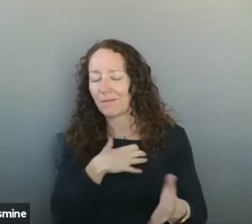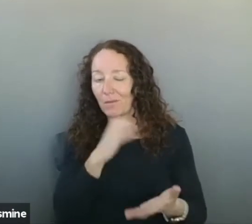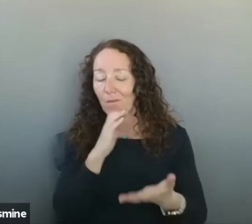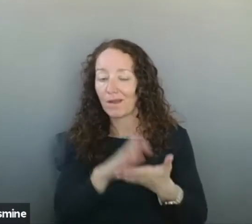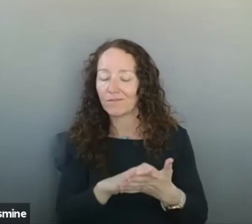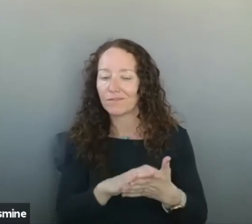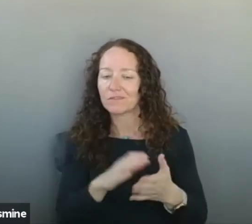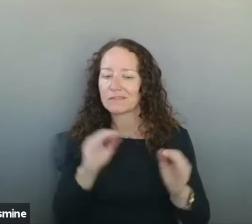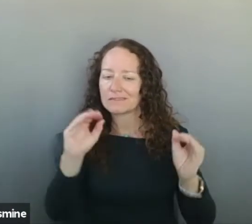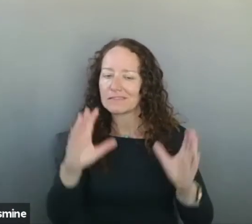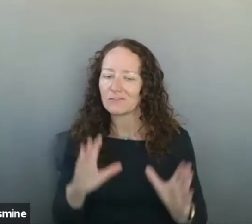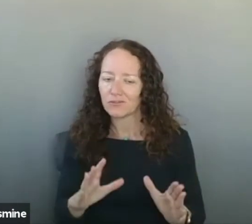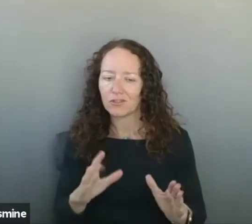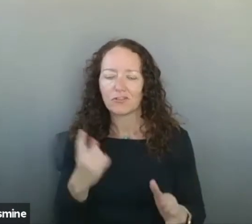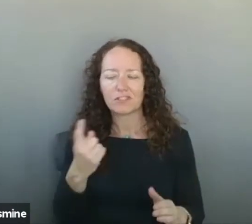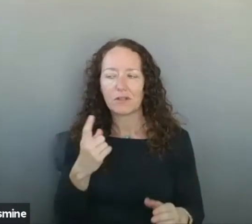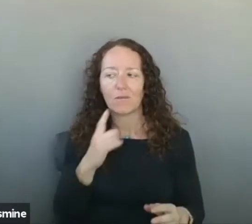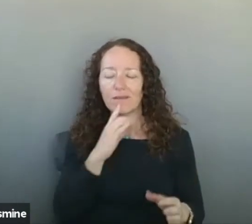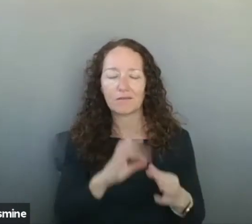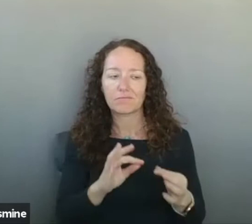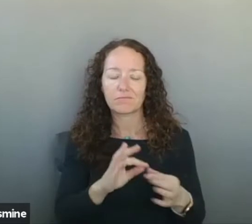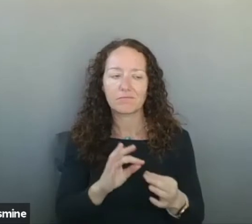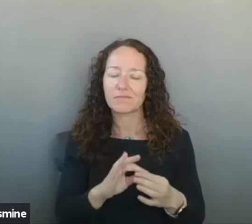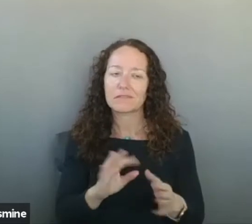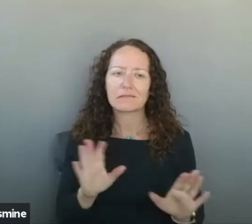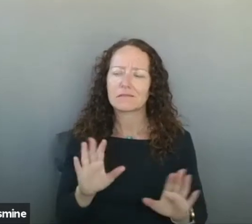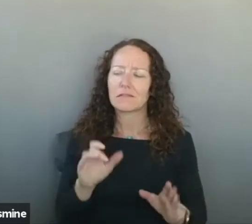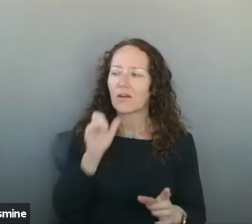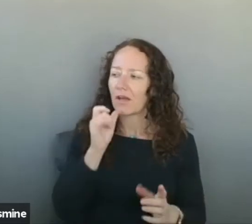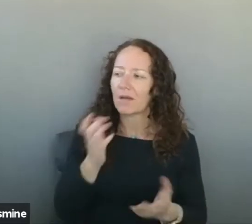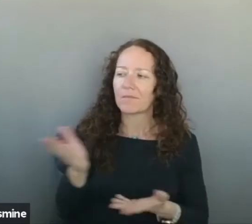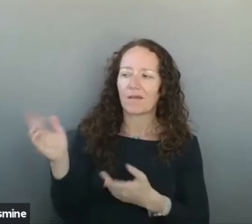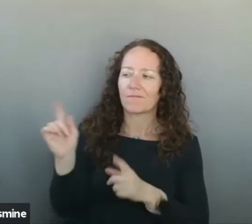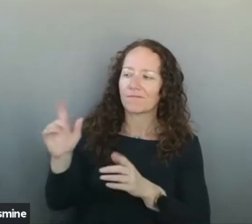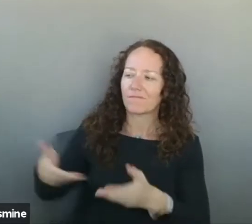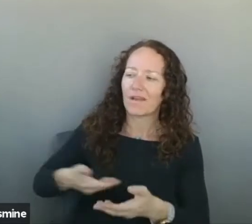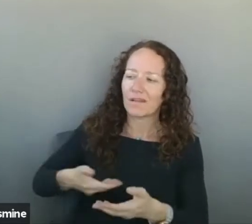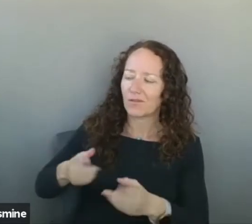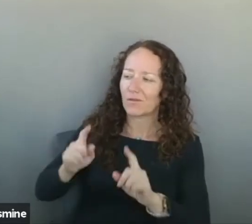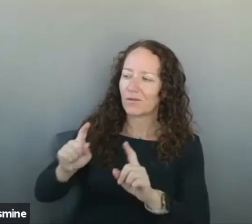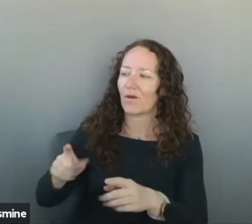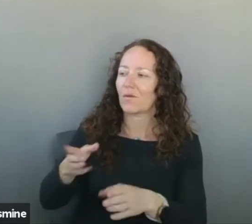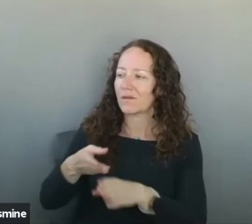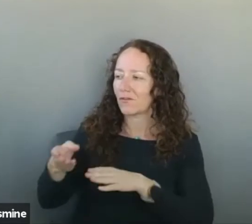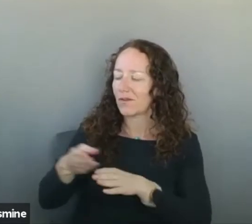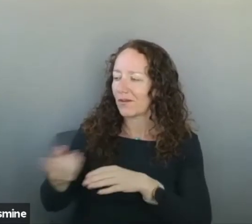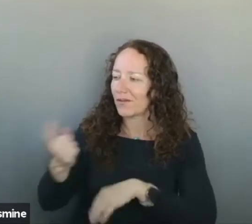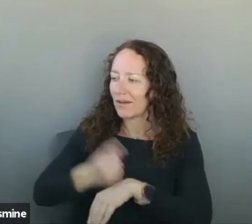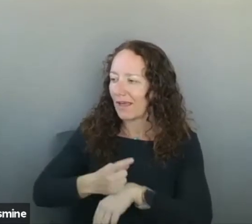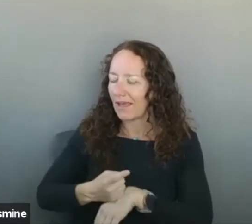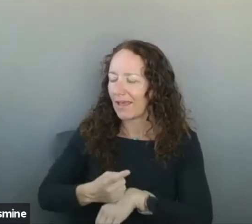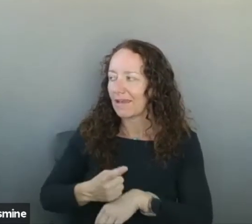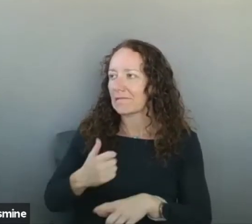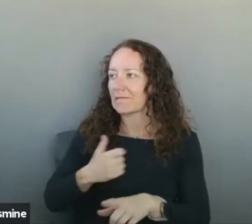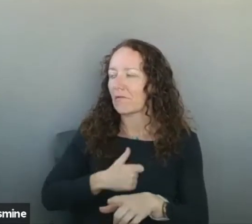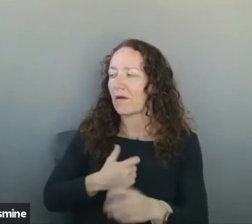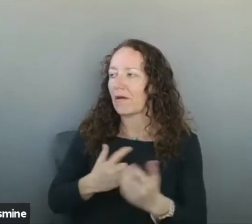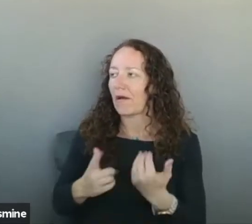F-bomb. Sorry about that. Research shows people who curse are more likely telling you the truth. So I sort of lean on